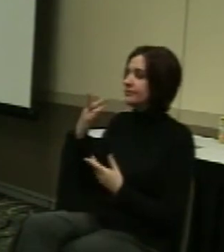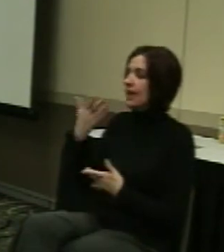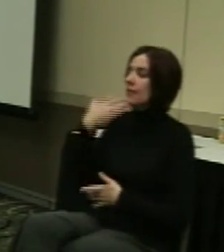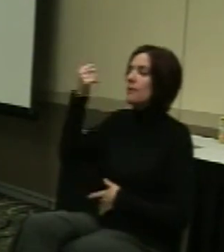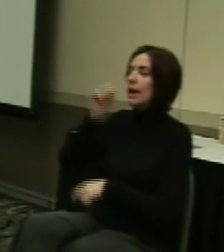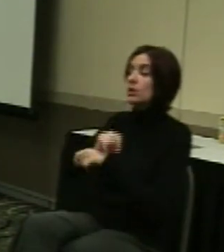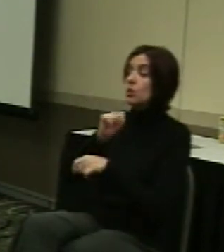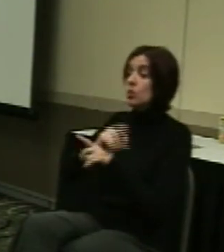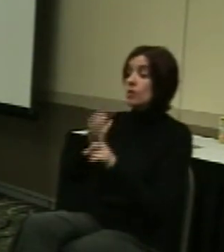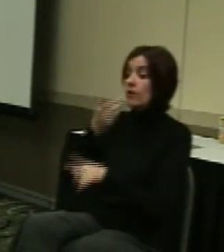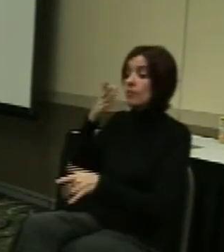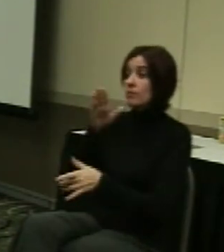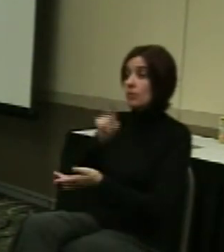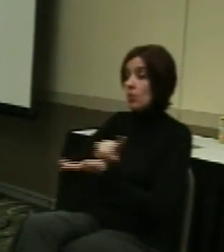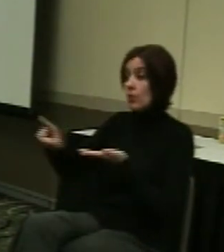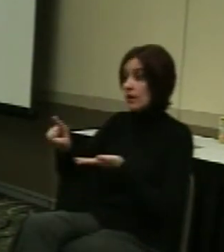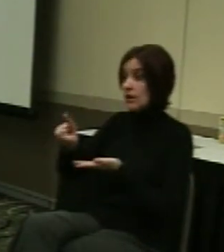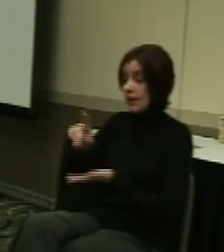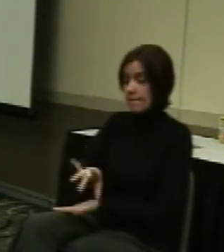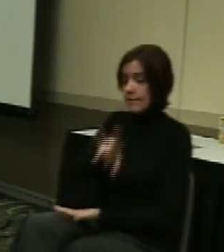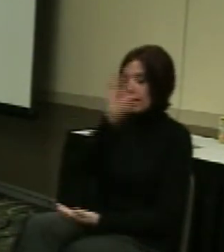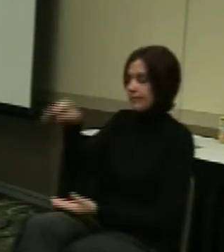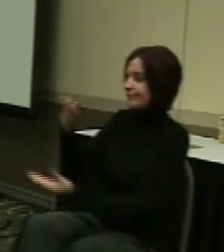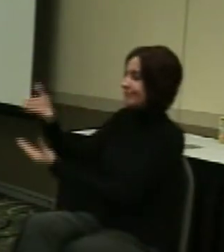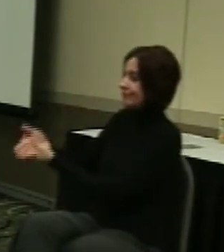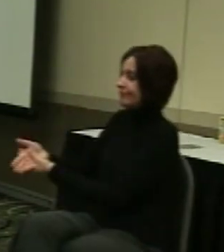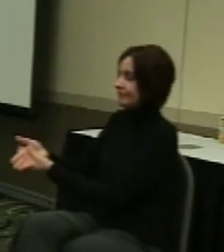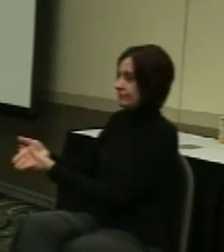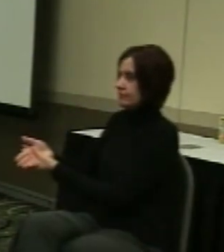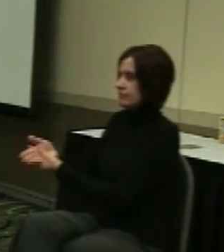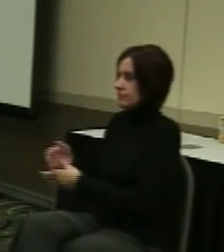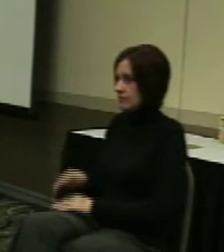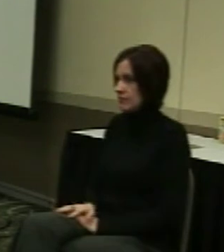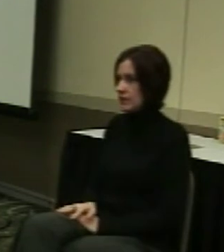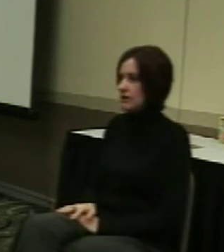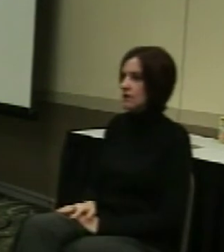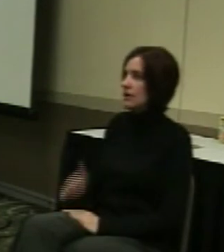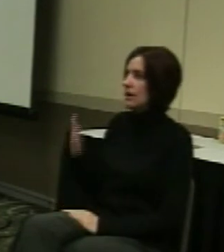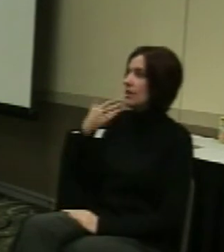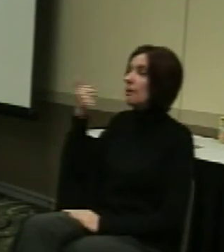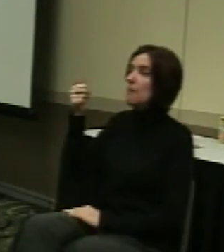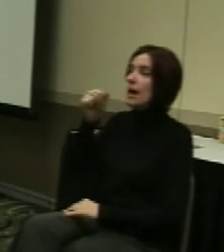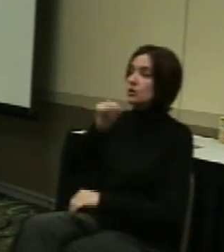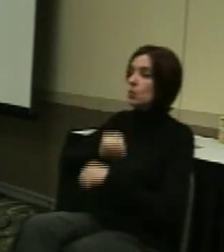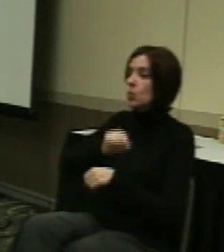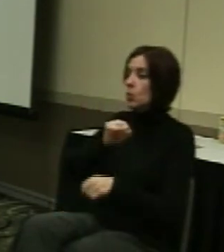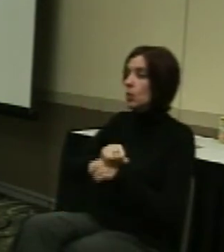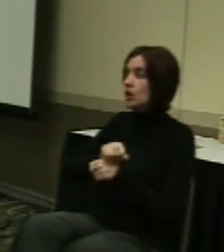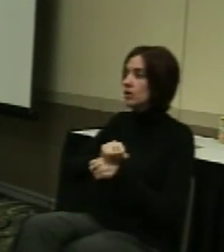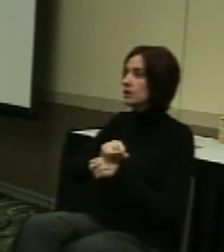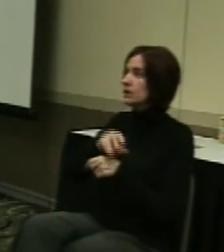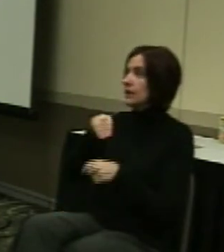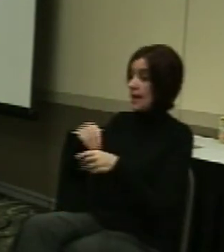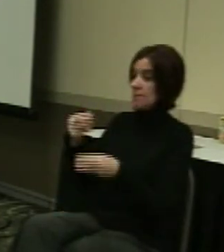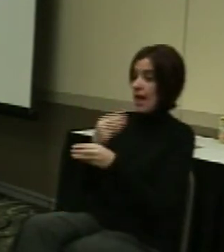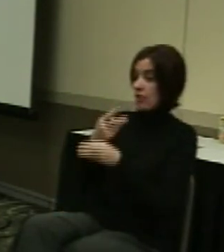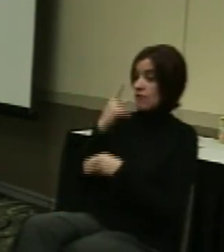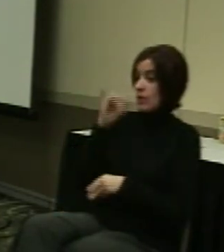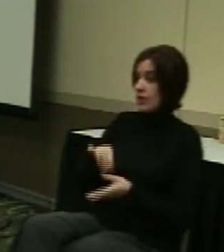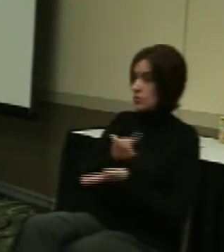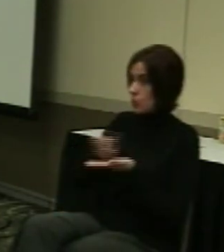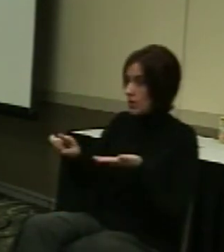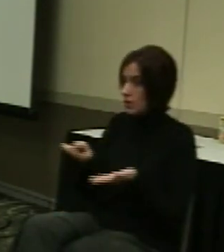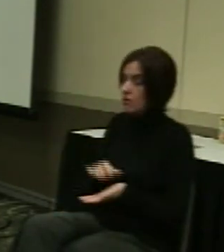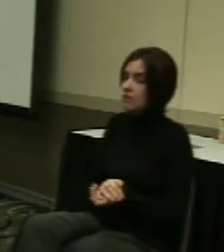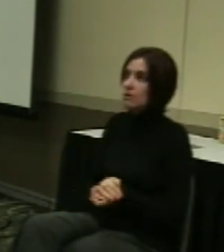that in a portfolio. And the best work in math for this week, the best work